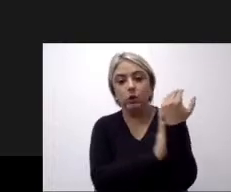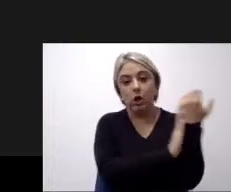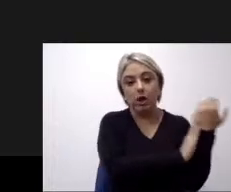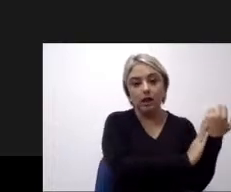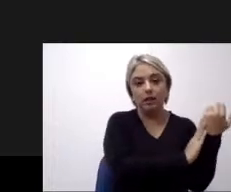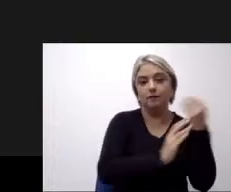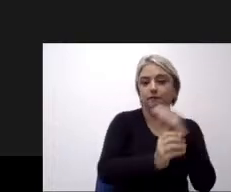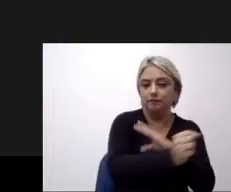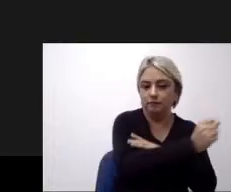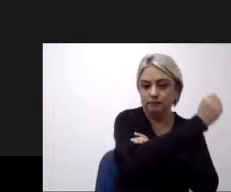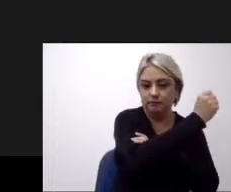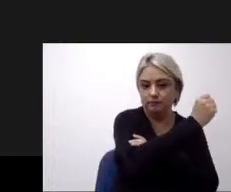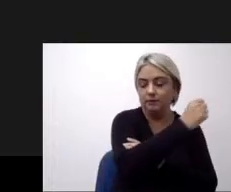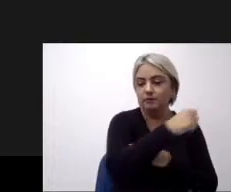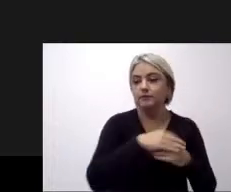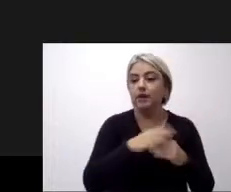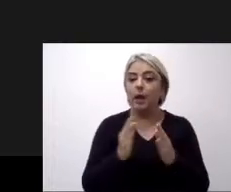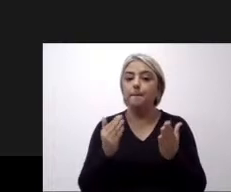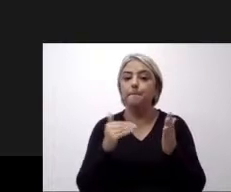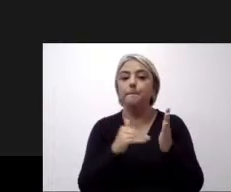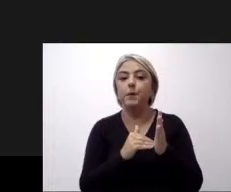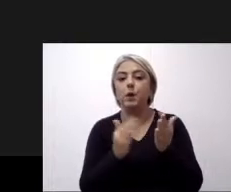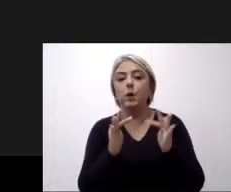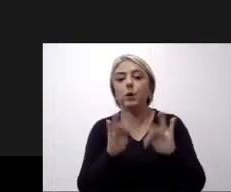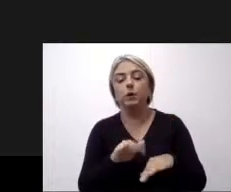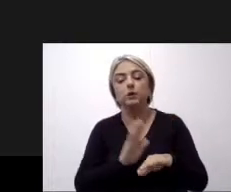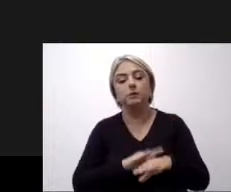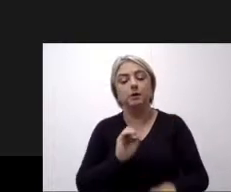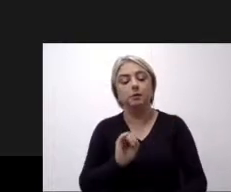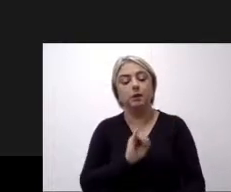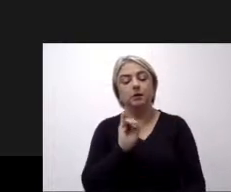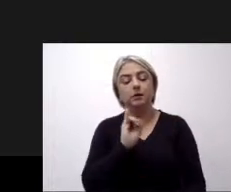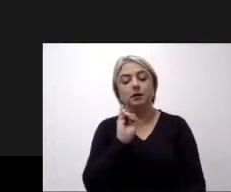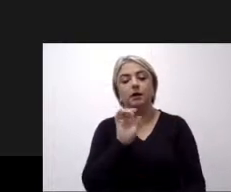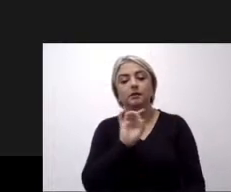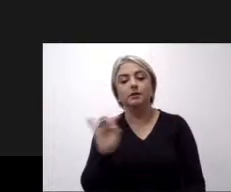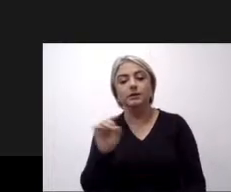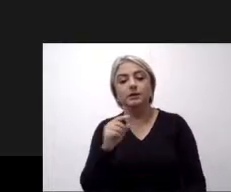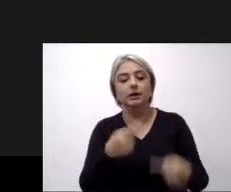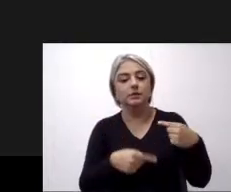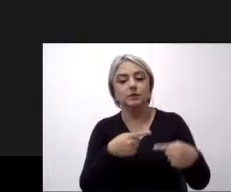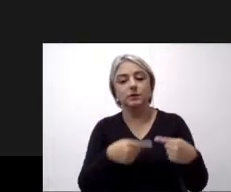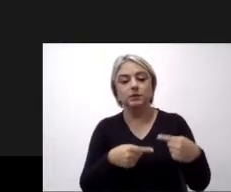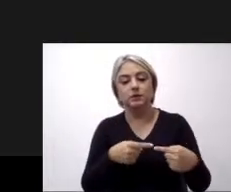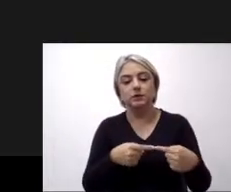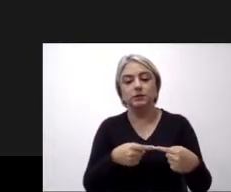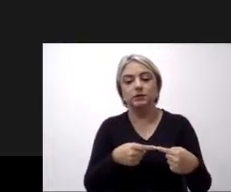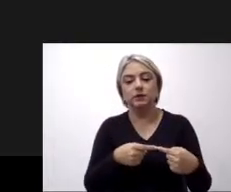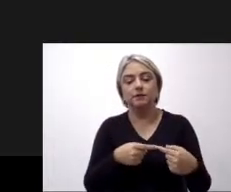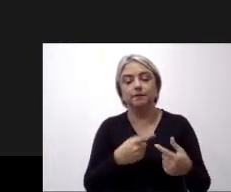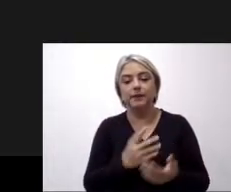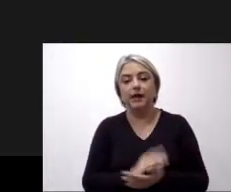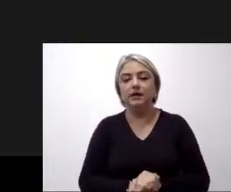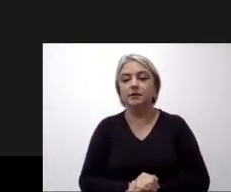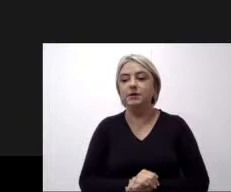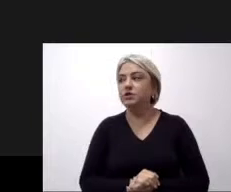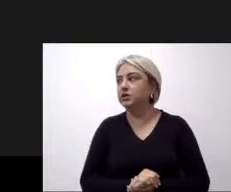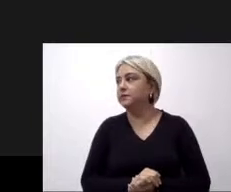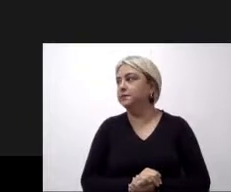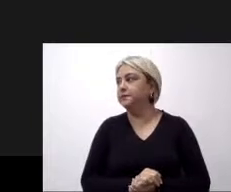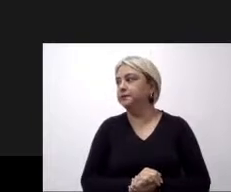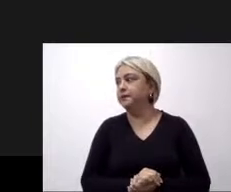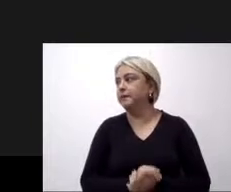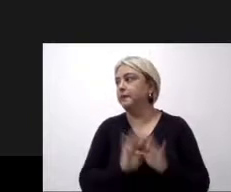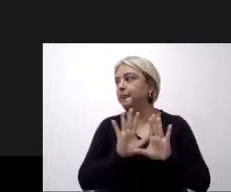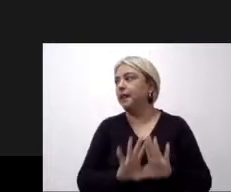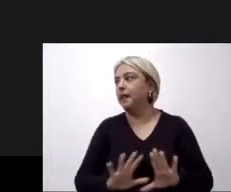Last but not least, even if policies of the private sphere are often put on the agenda by feminist movement,